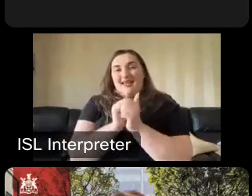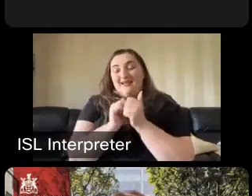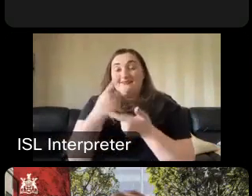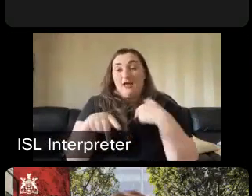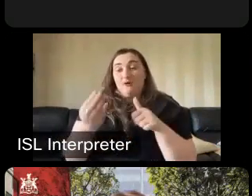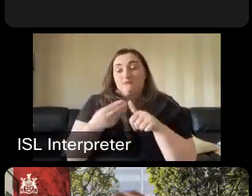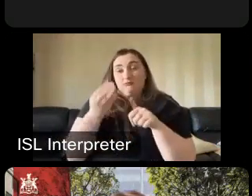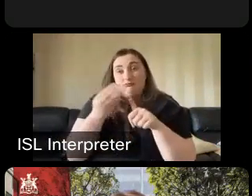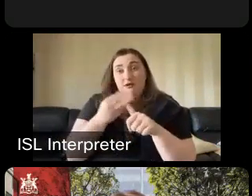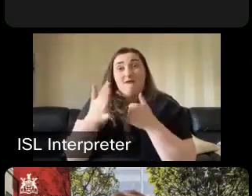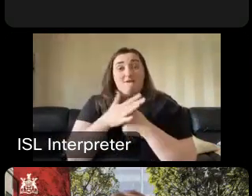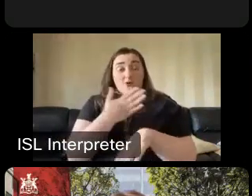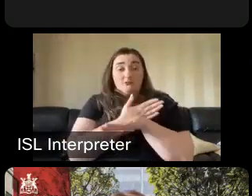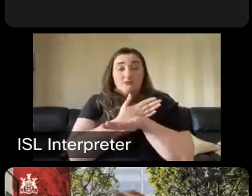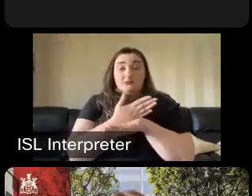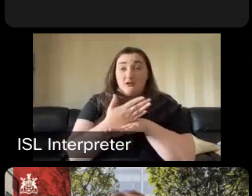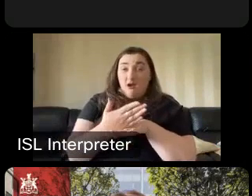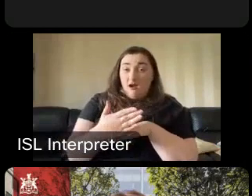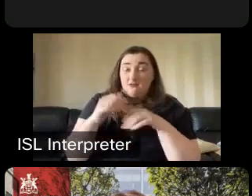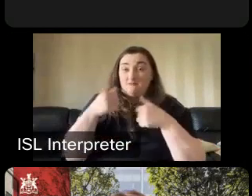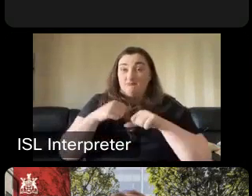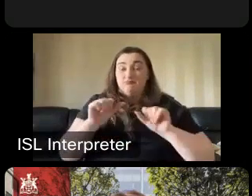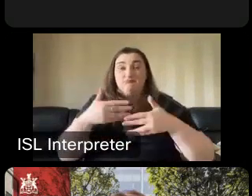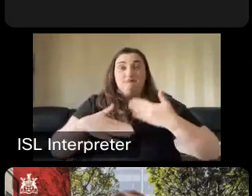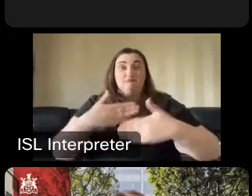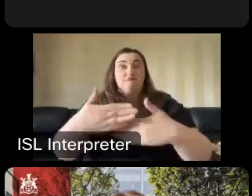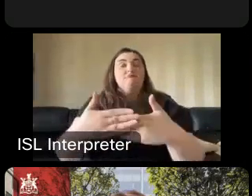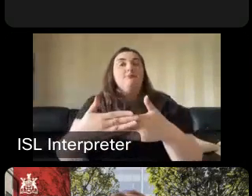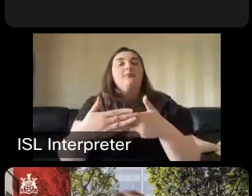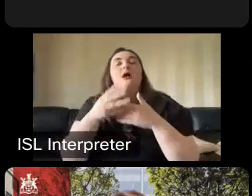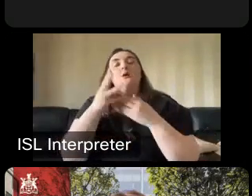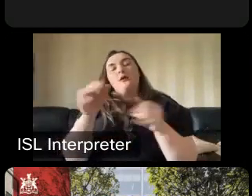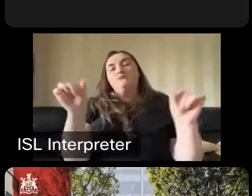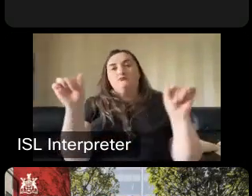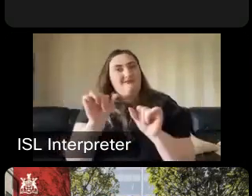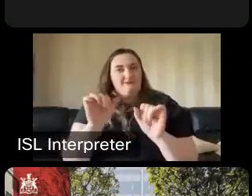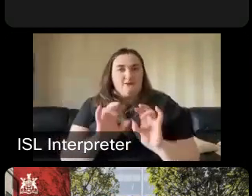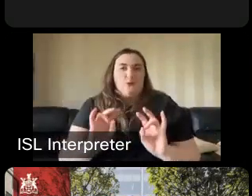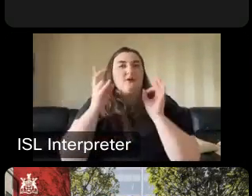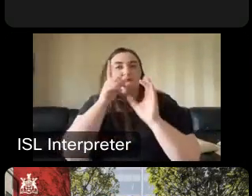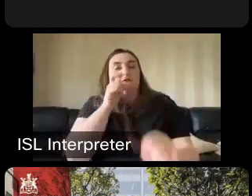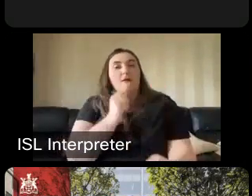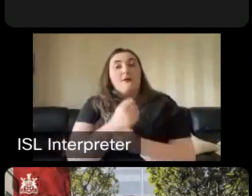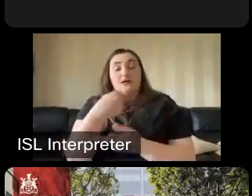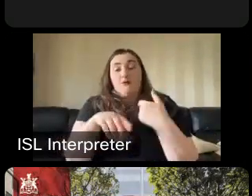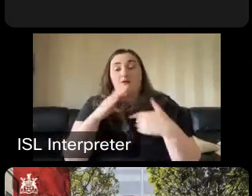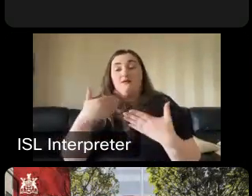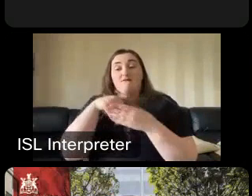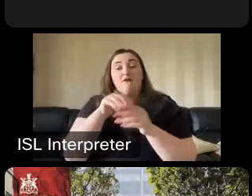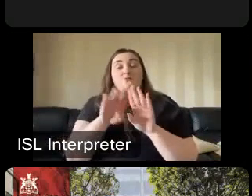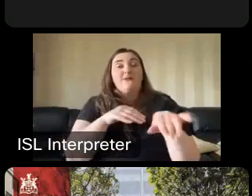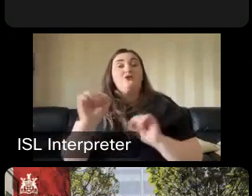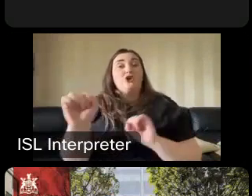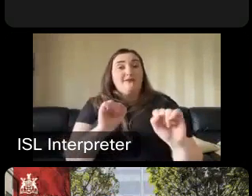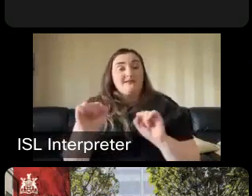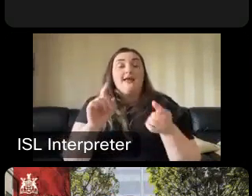our preparations for commencement of the Patient Safety Act. It's going to be a very brief overview of our engagement with